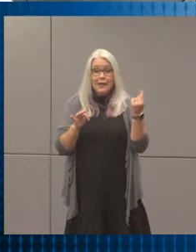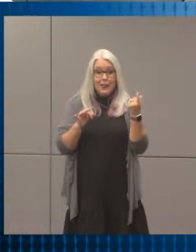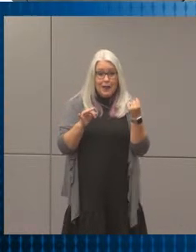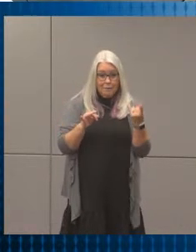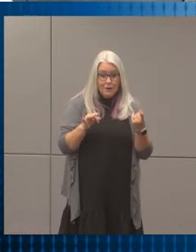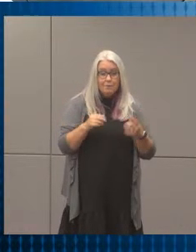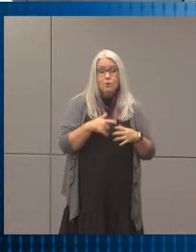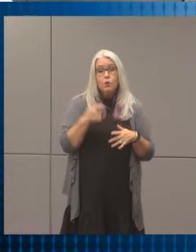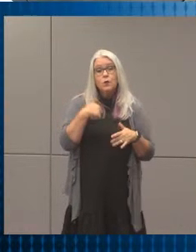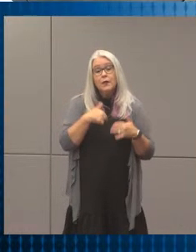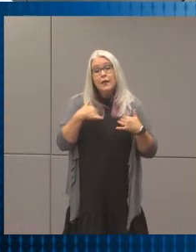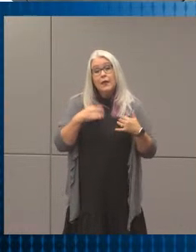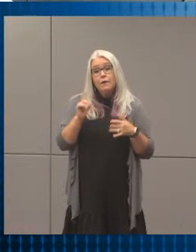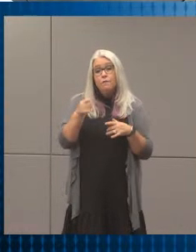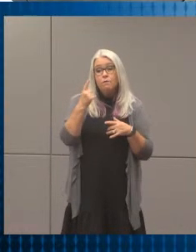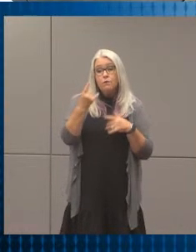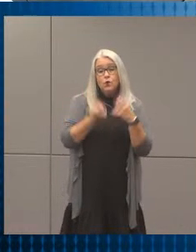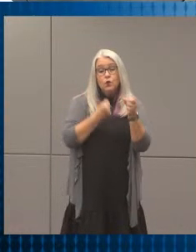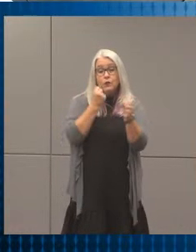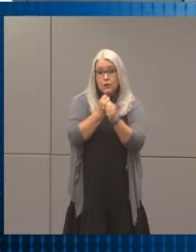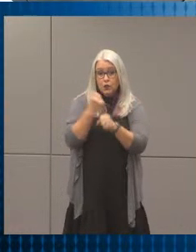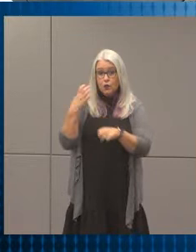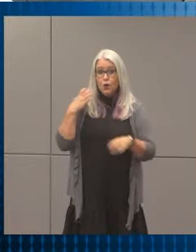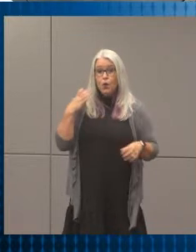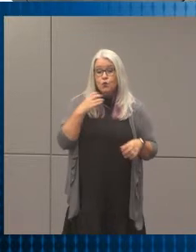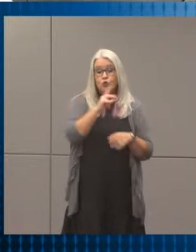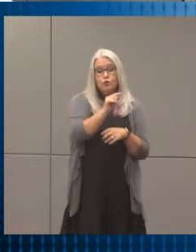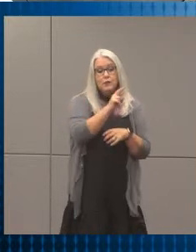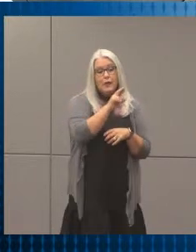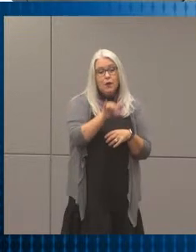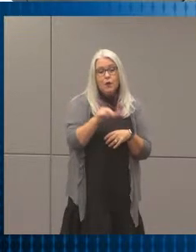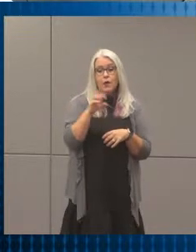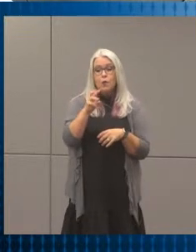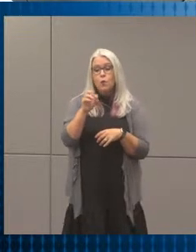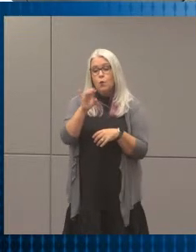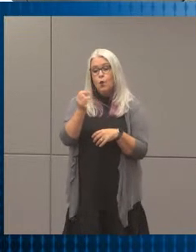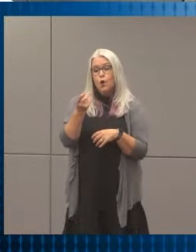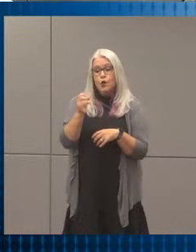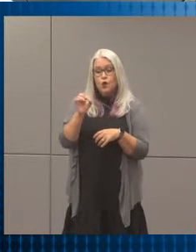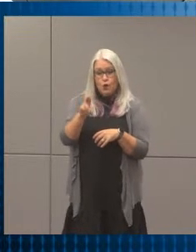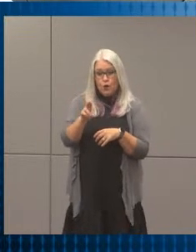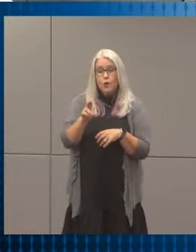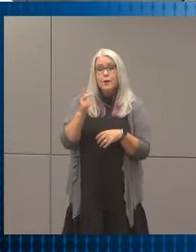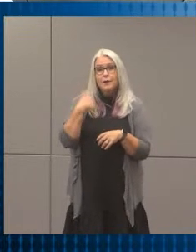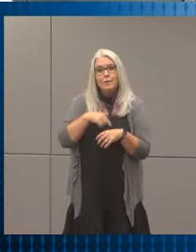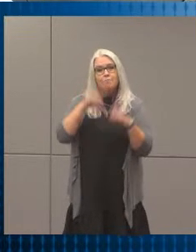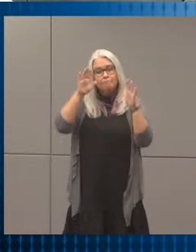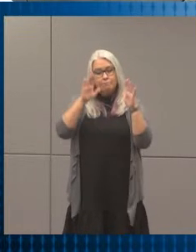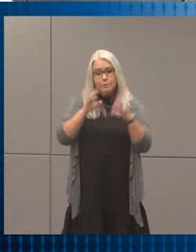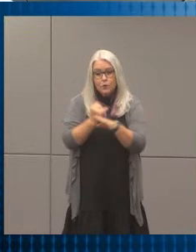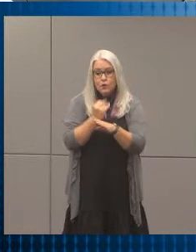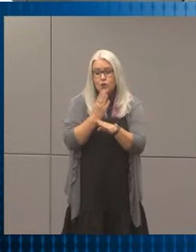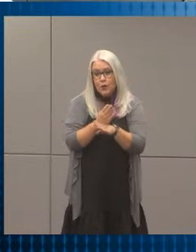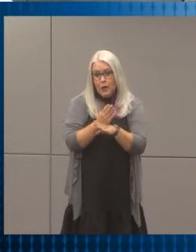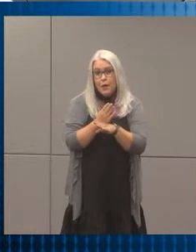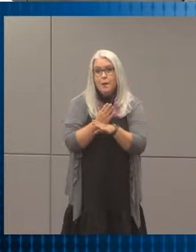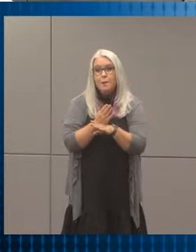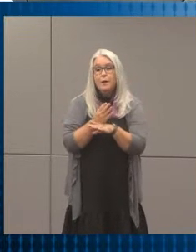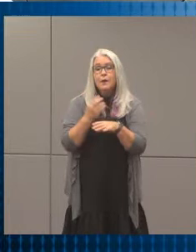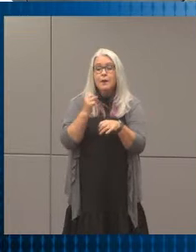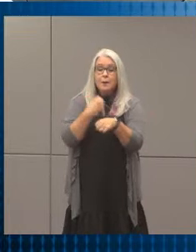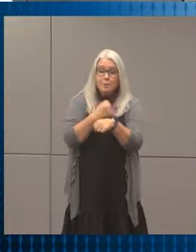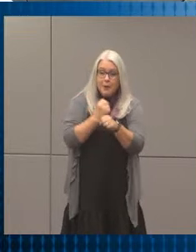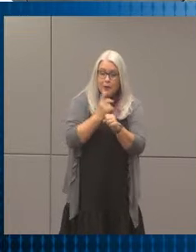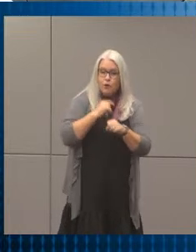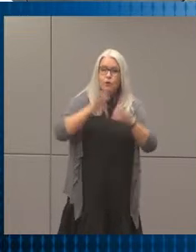We had a first-year coach this year in Terry Warner. He's done an exceptional job and is building a remarkable team